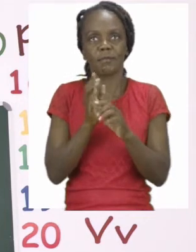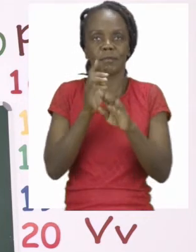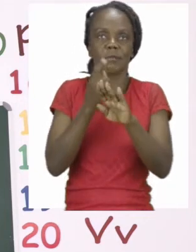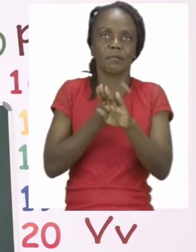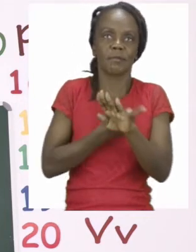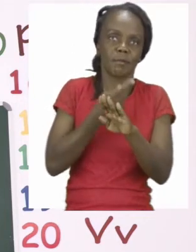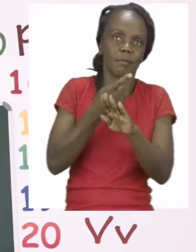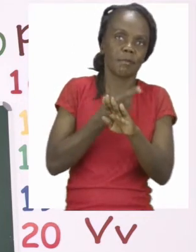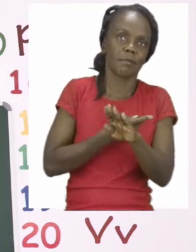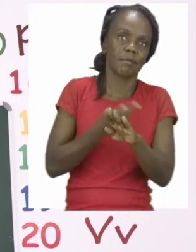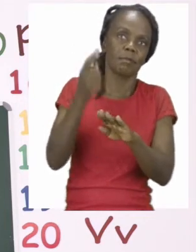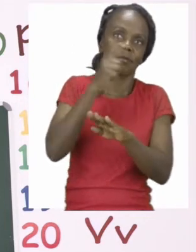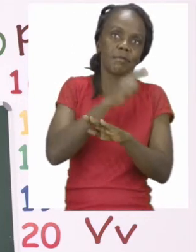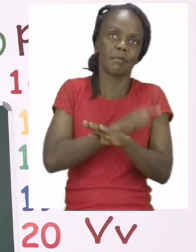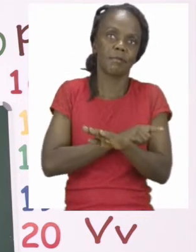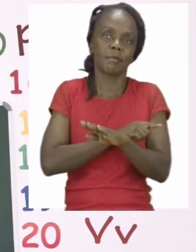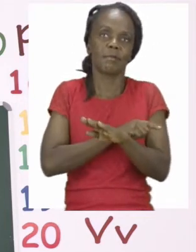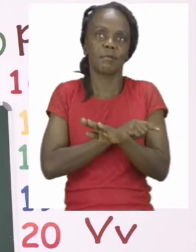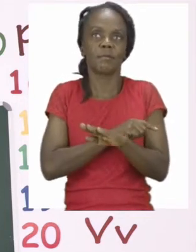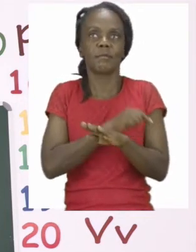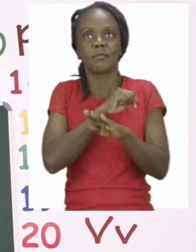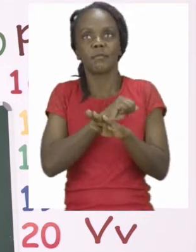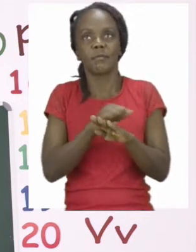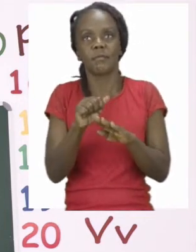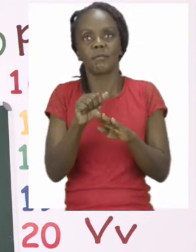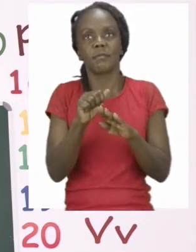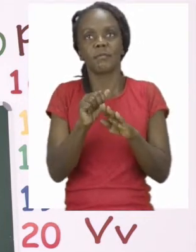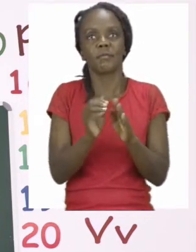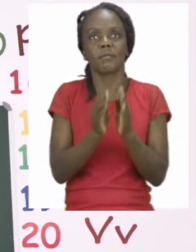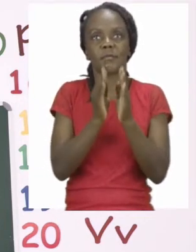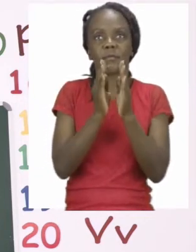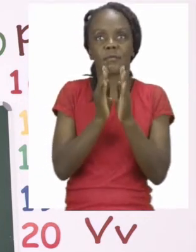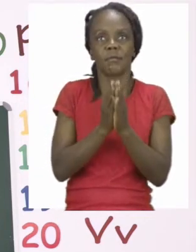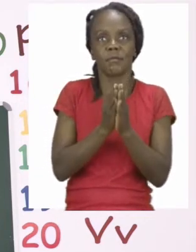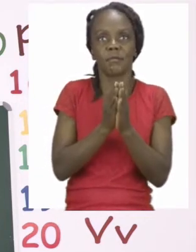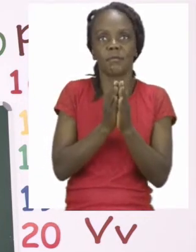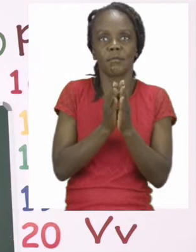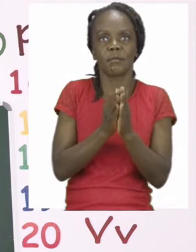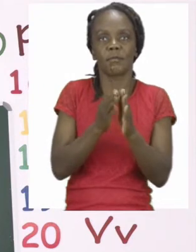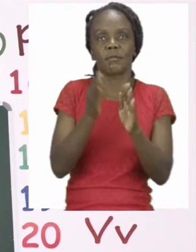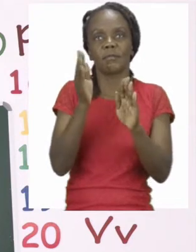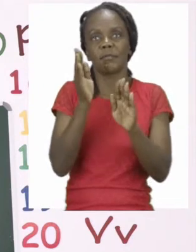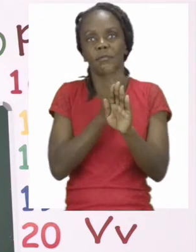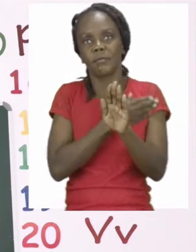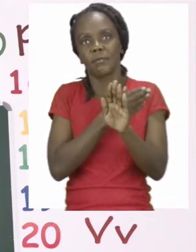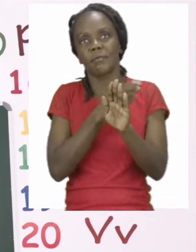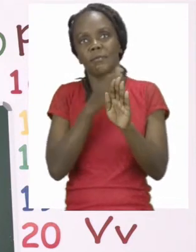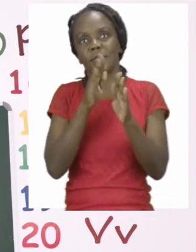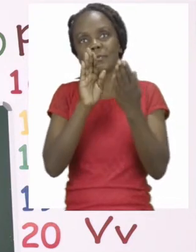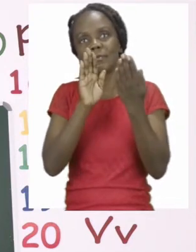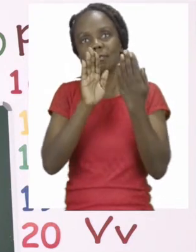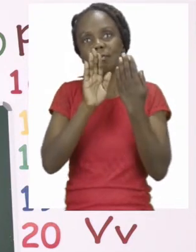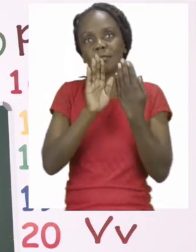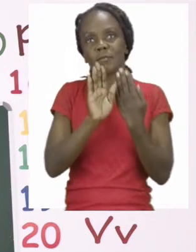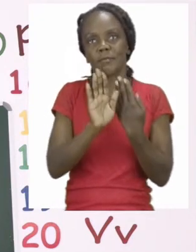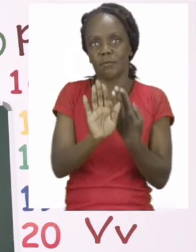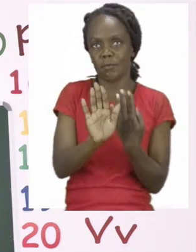Sanitize every day so the germs can stay